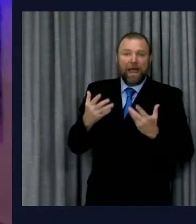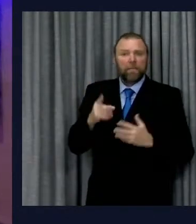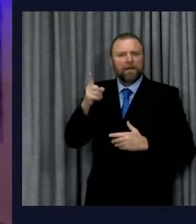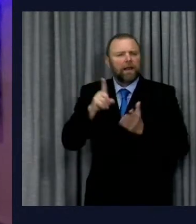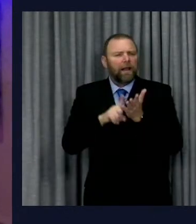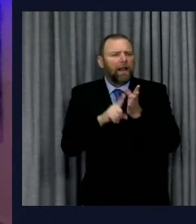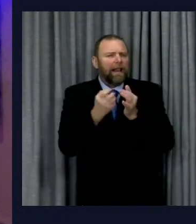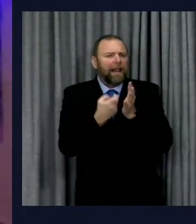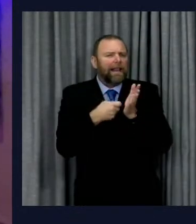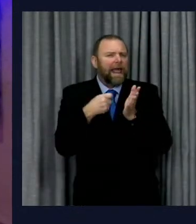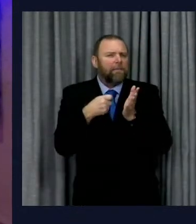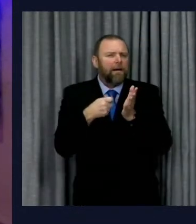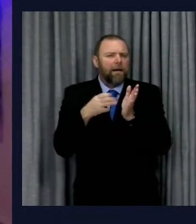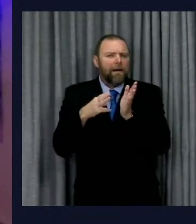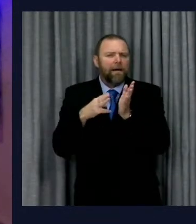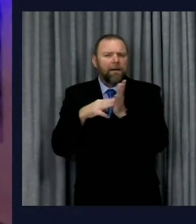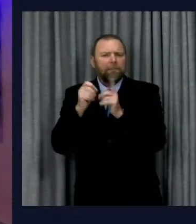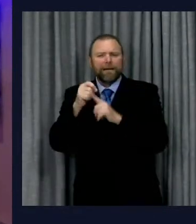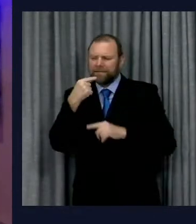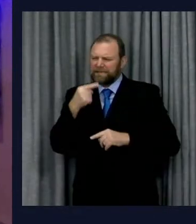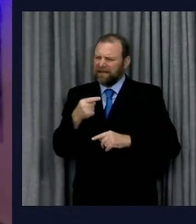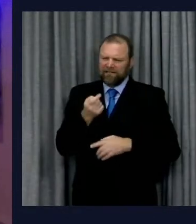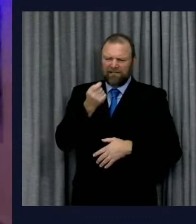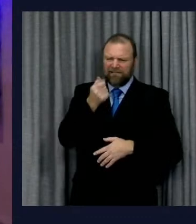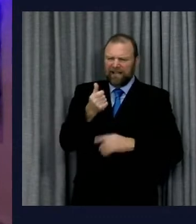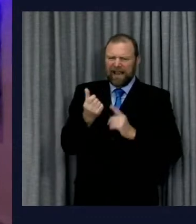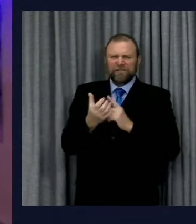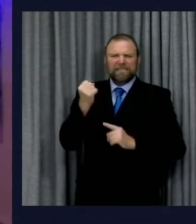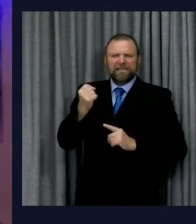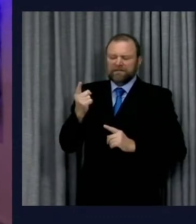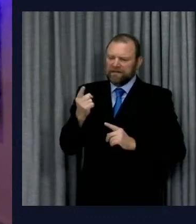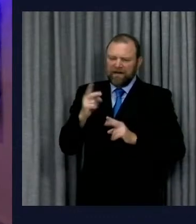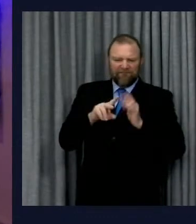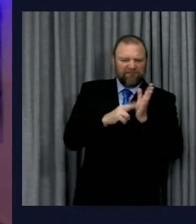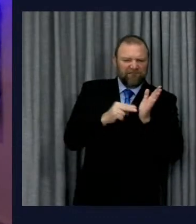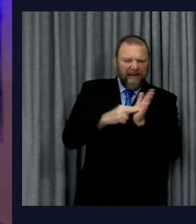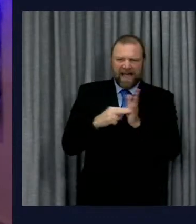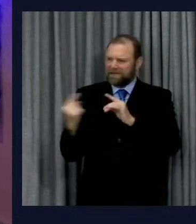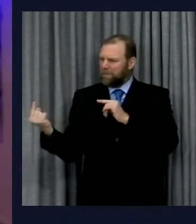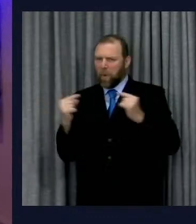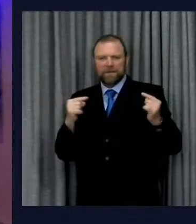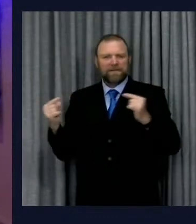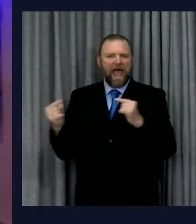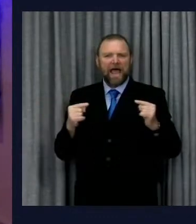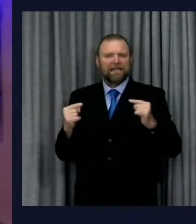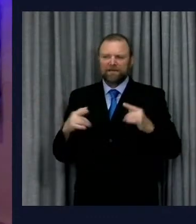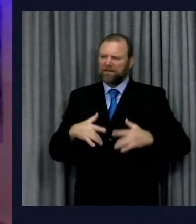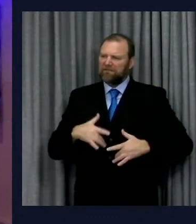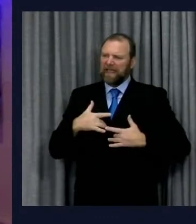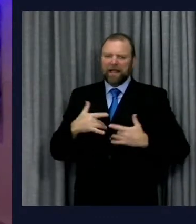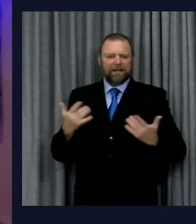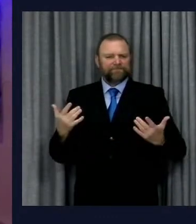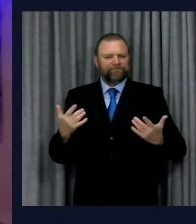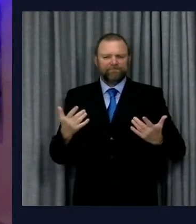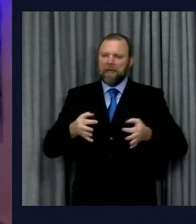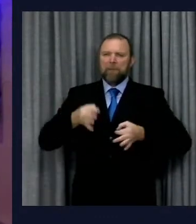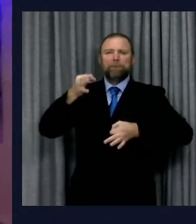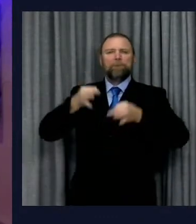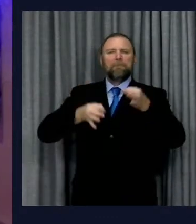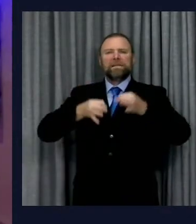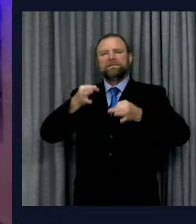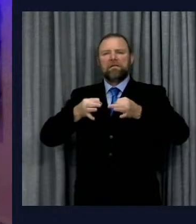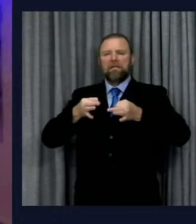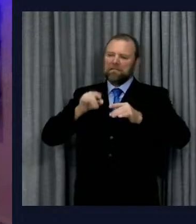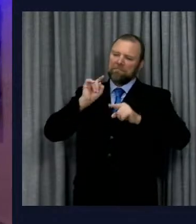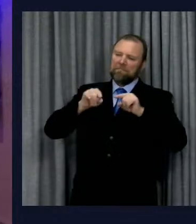suggested very little was actually achieved by the whole saga, and fans on both sides of the border seem to think it was just a way of political point